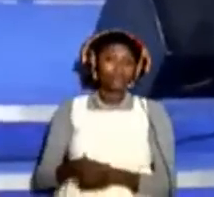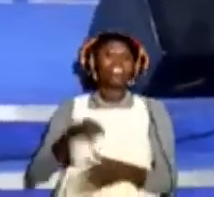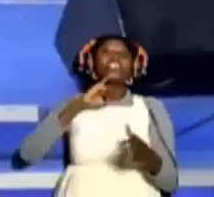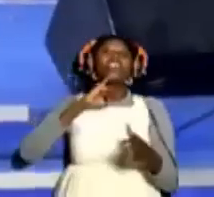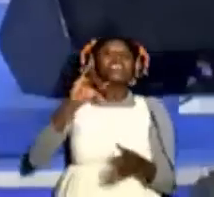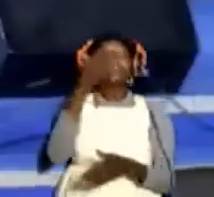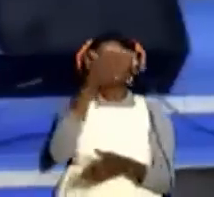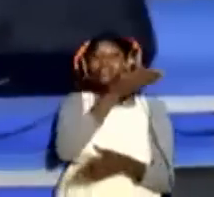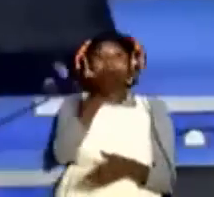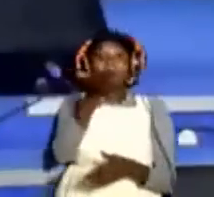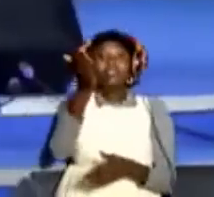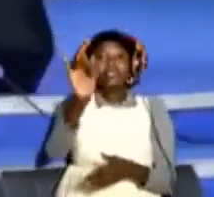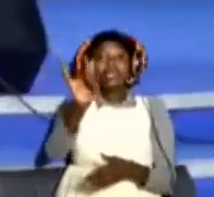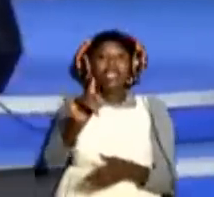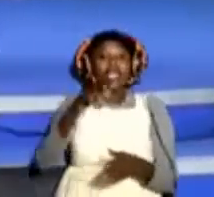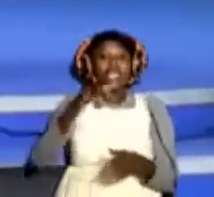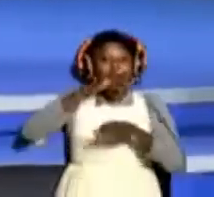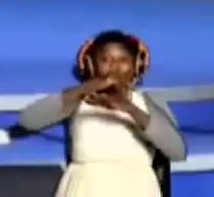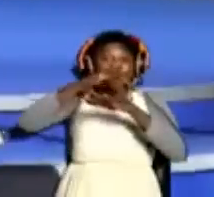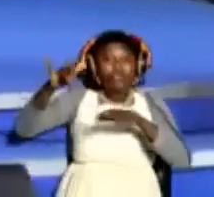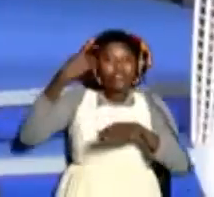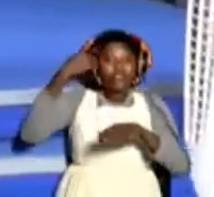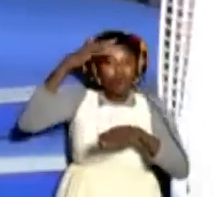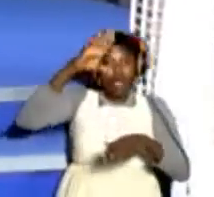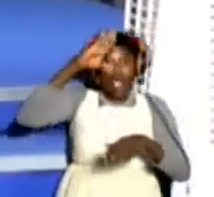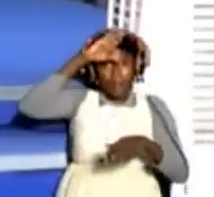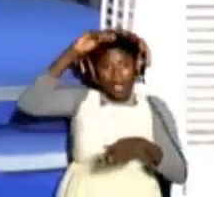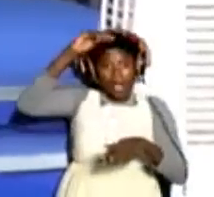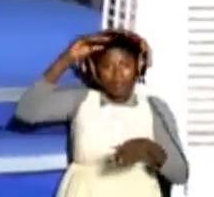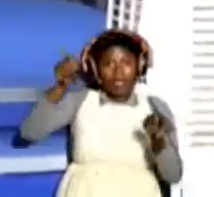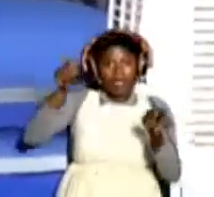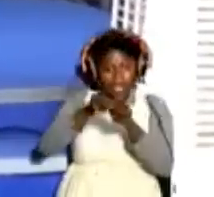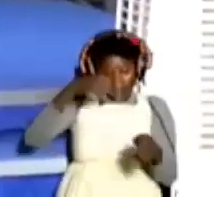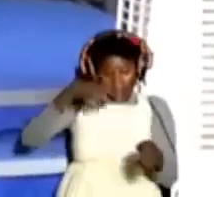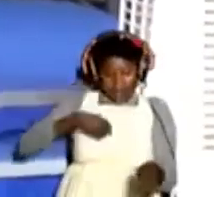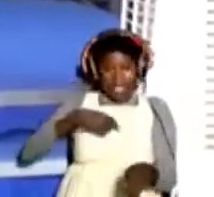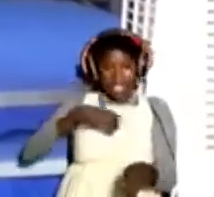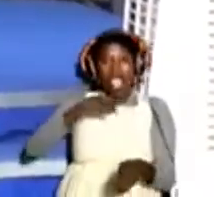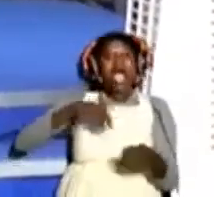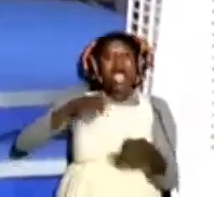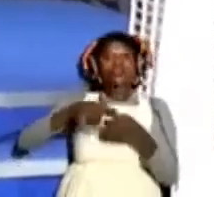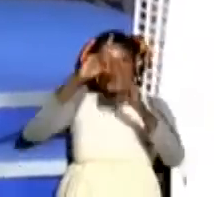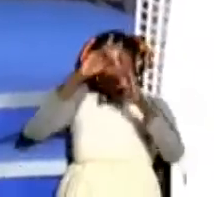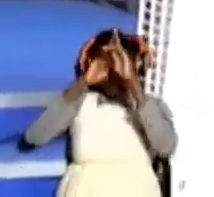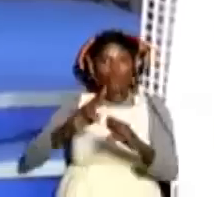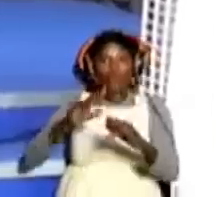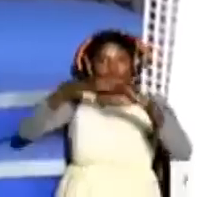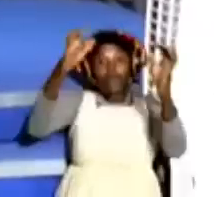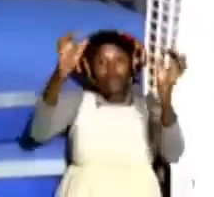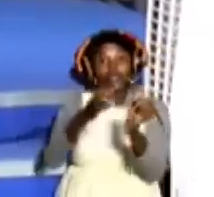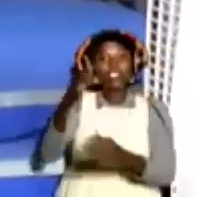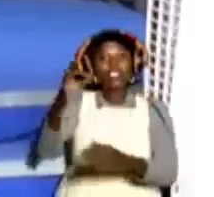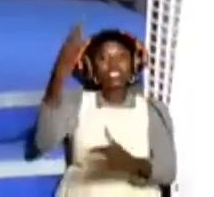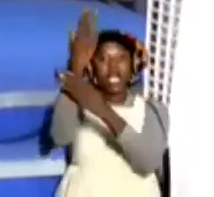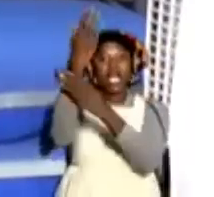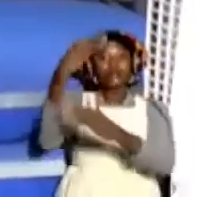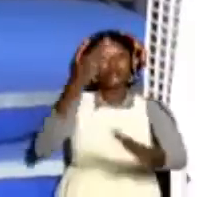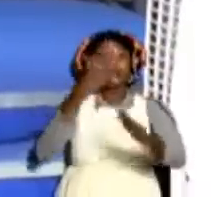Is there a space for a man like myself to be an honorable vessel in the hand of